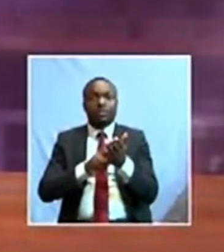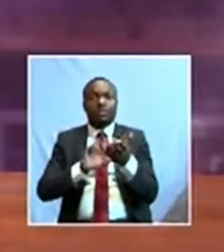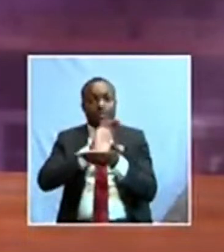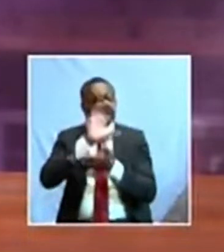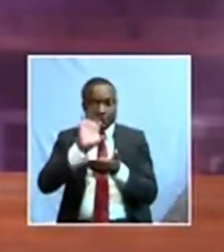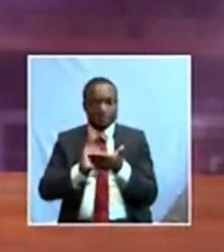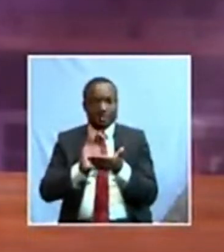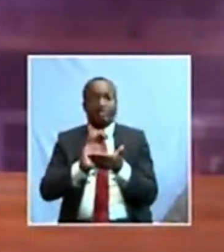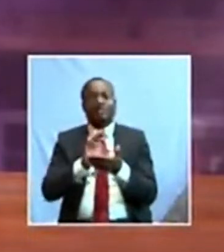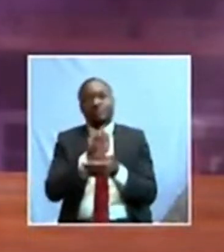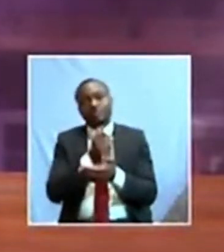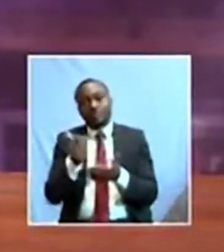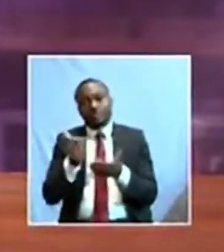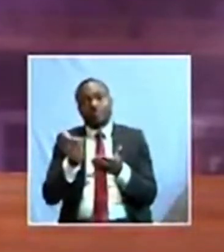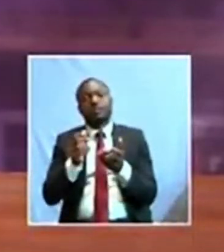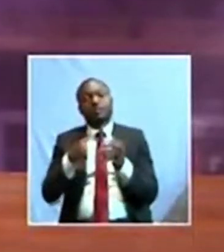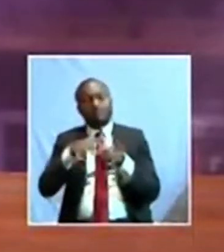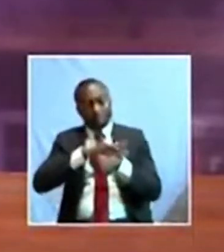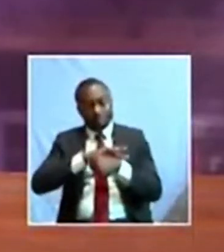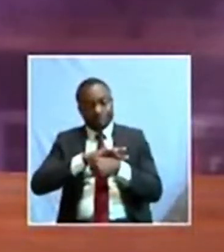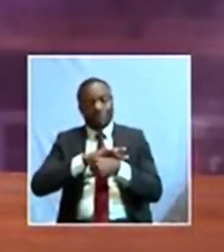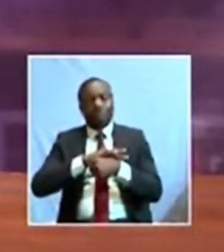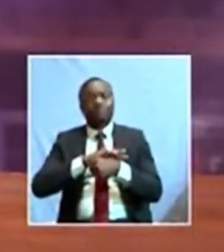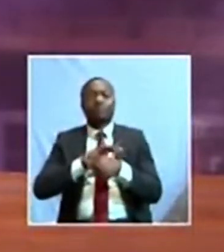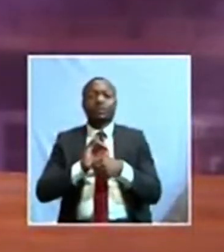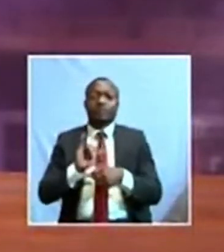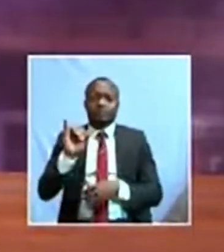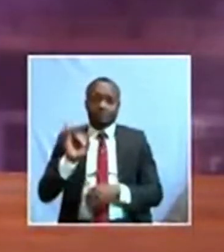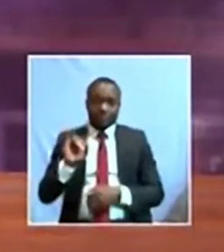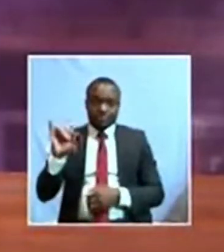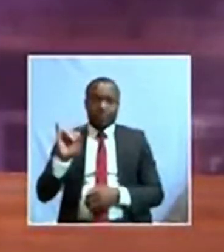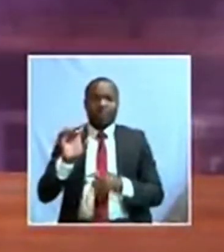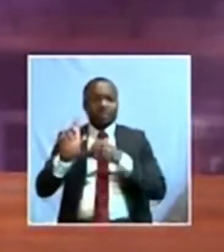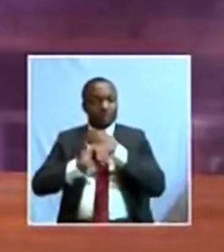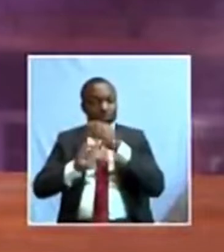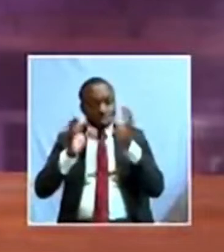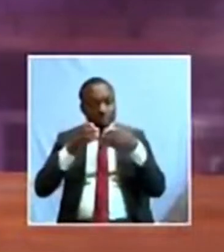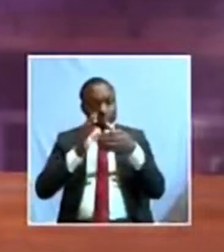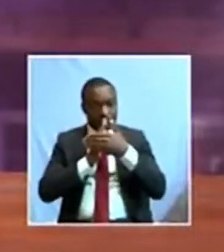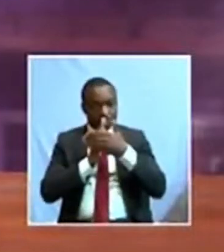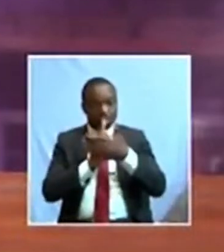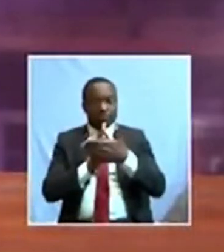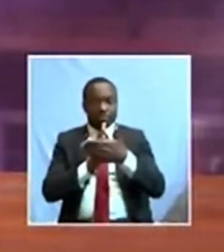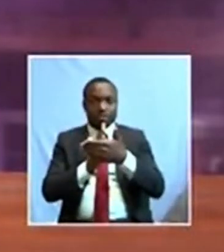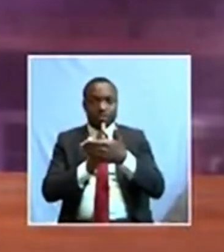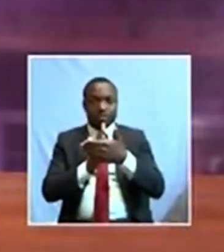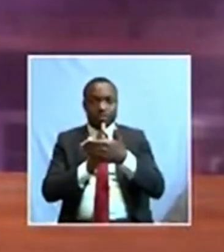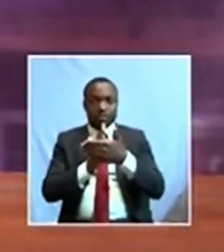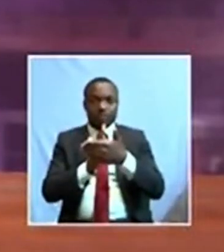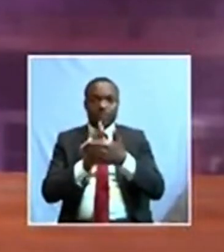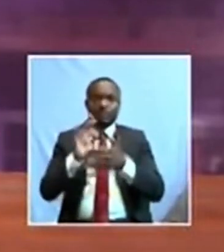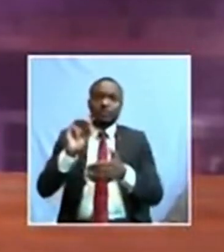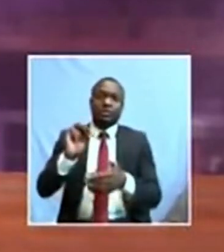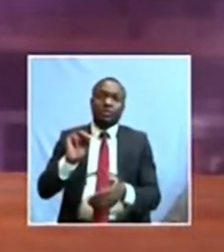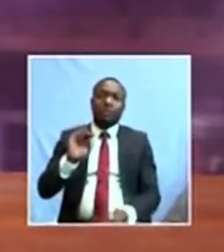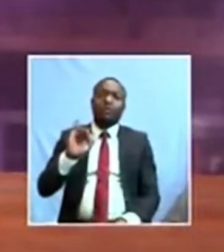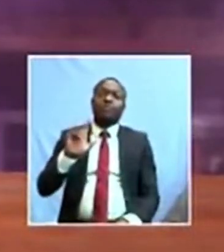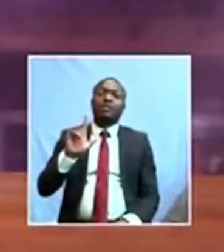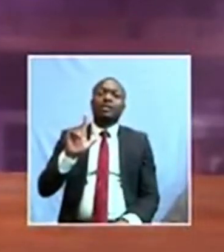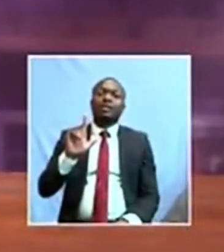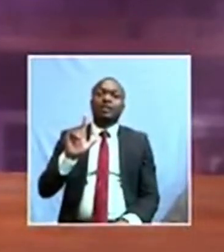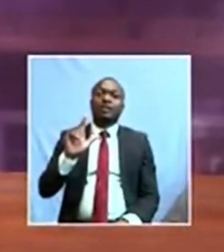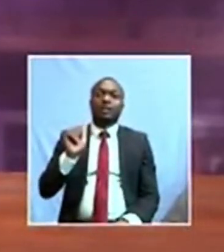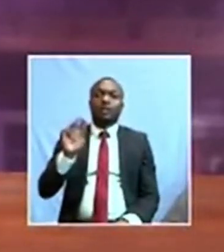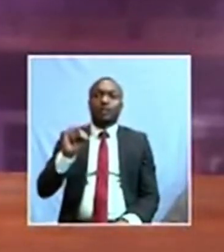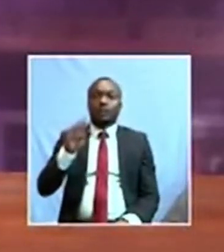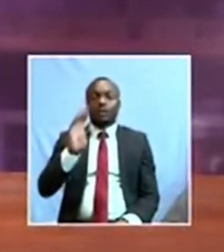Council. So the Itezhi Town Council was led by Ms. Exuda Milambo, Acting